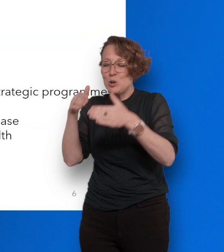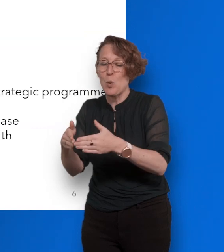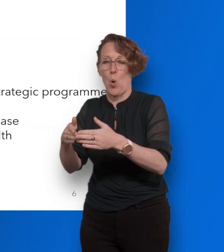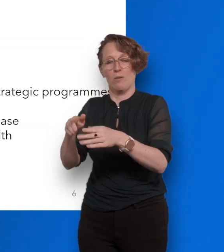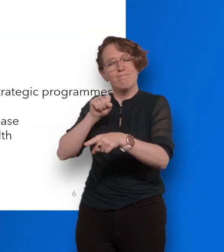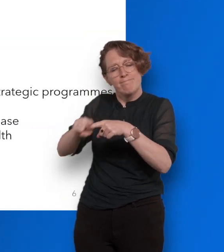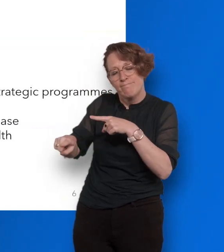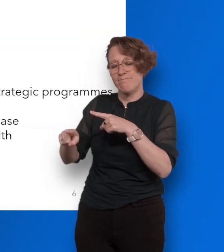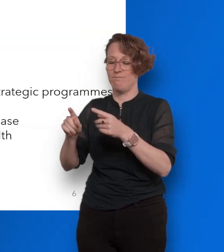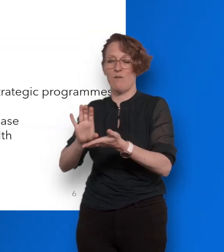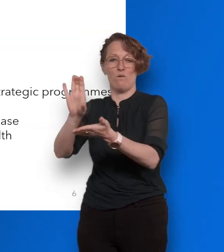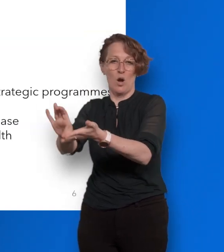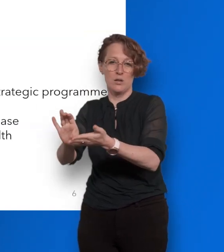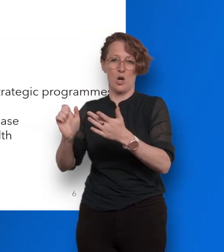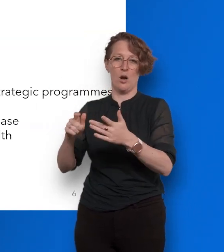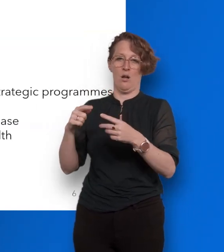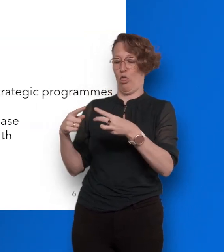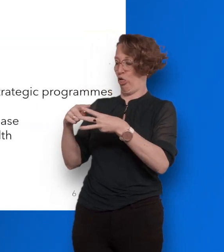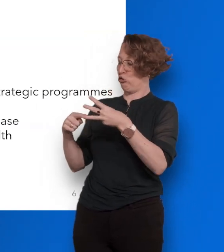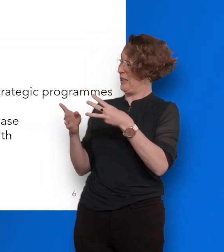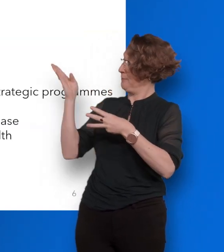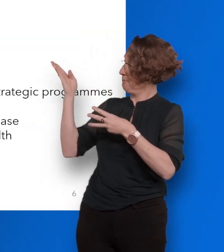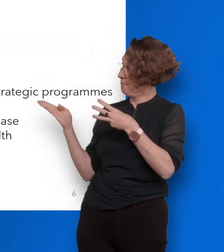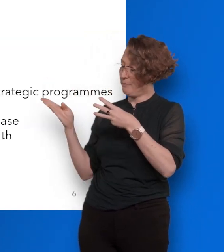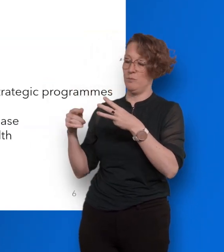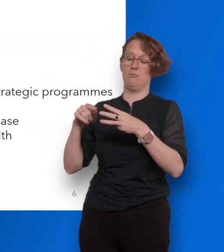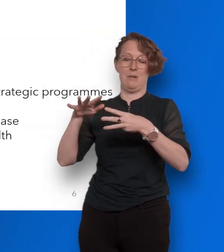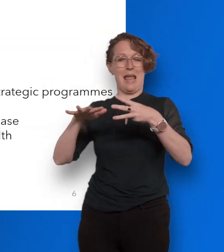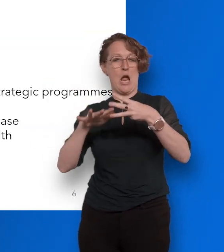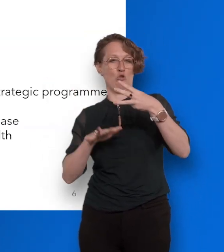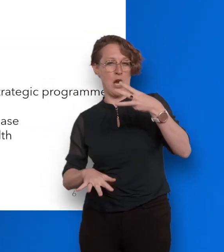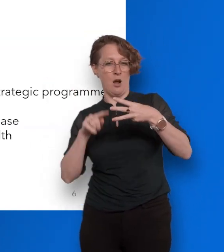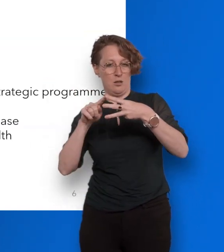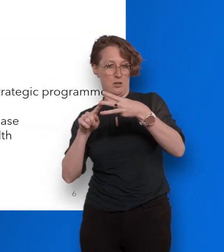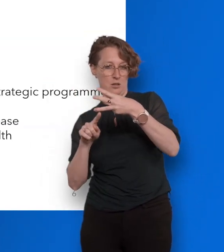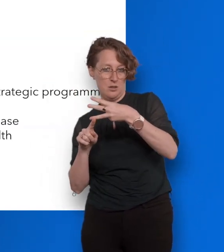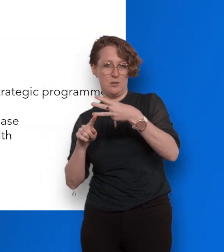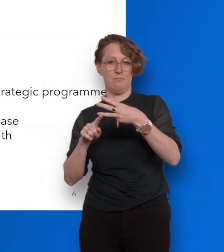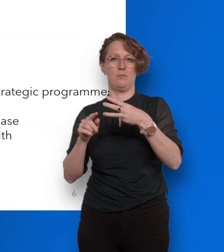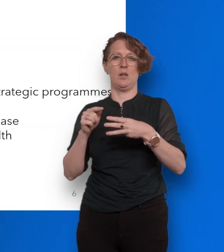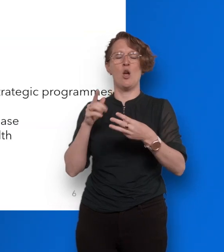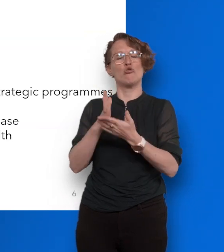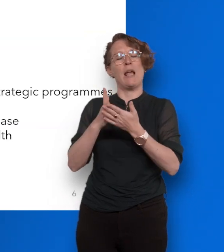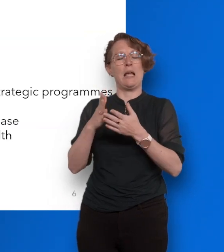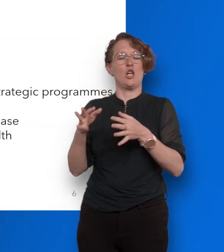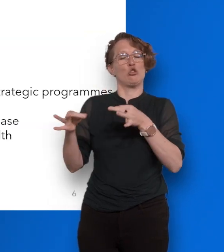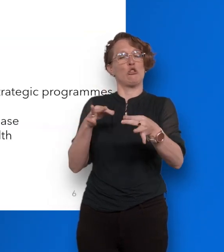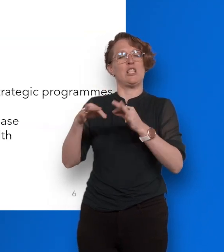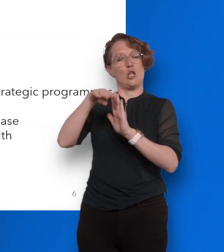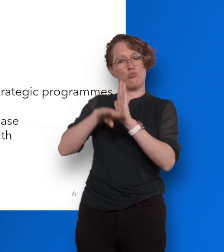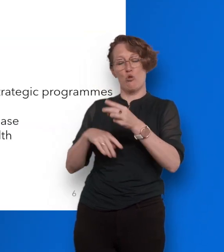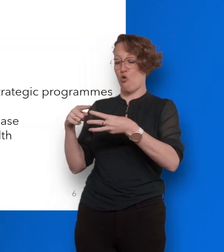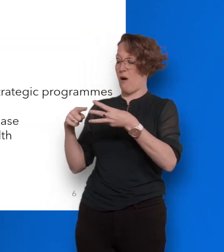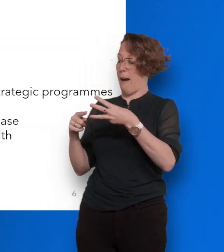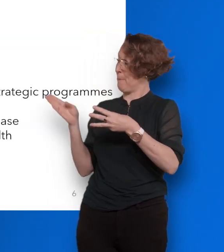calls, our health challenge areas, or mental health, infectious disease, and climate and health. Strategic programs